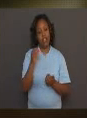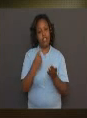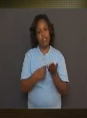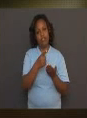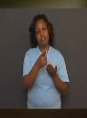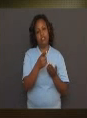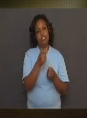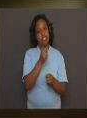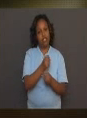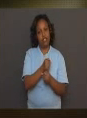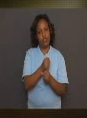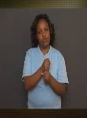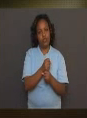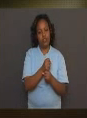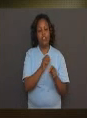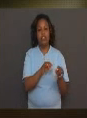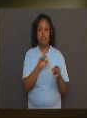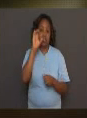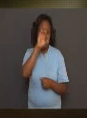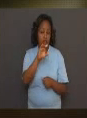are performing their duties.